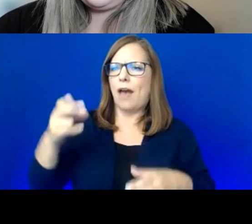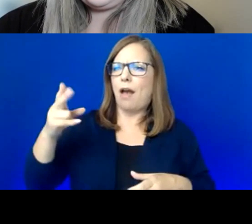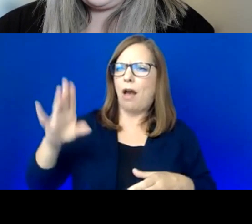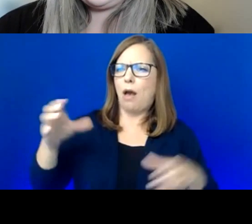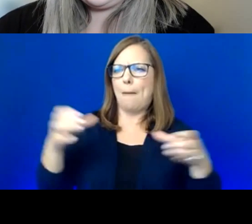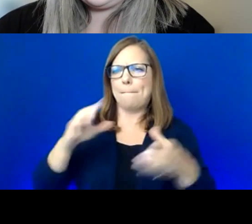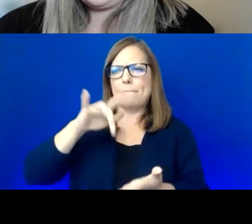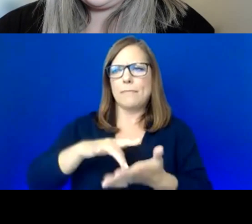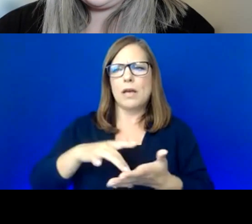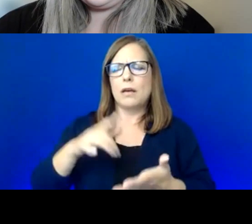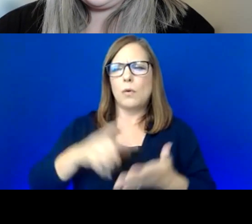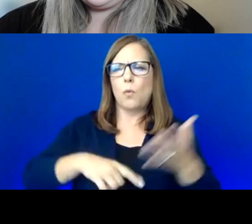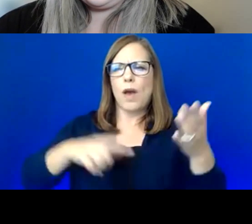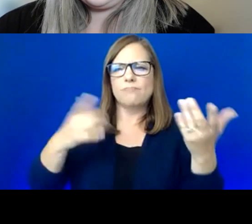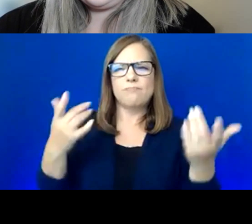fits.